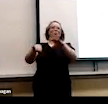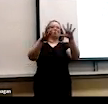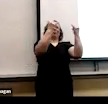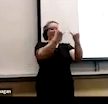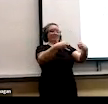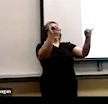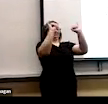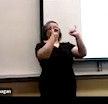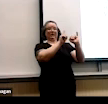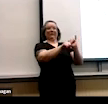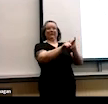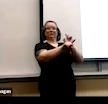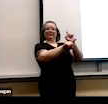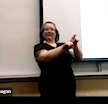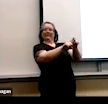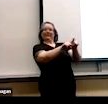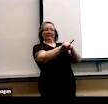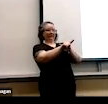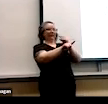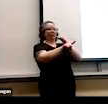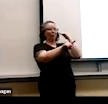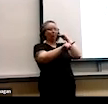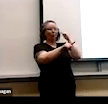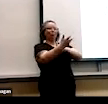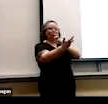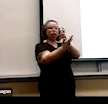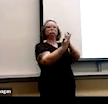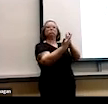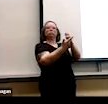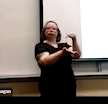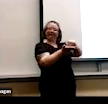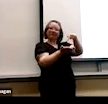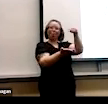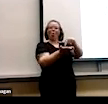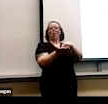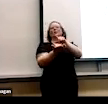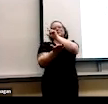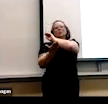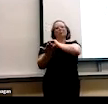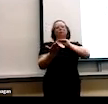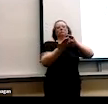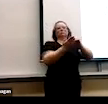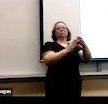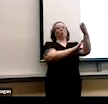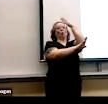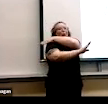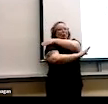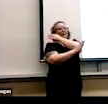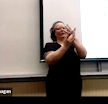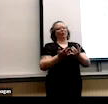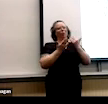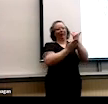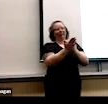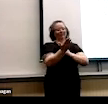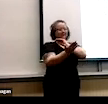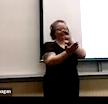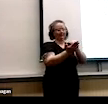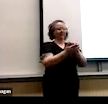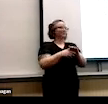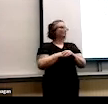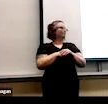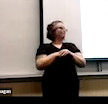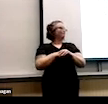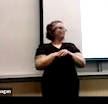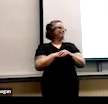placements. They have supports for community participation and for respite services, and they partner with all sorts of organizations